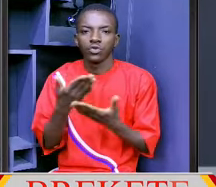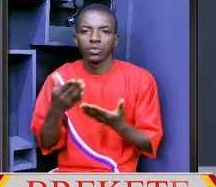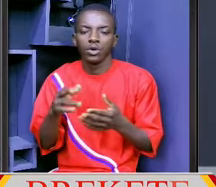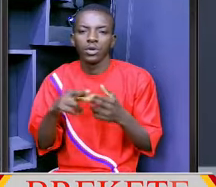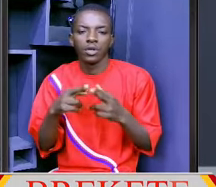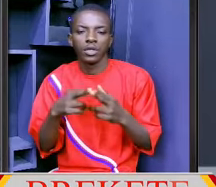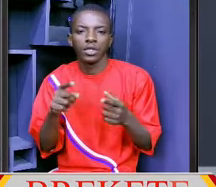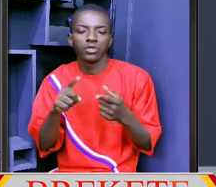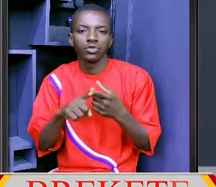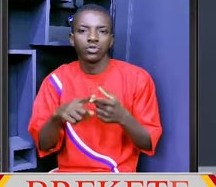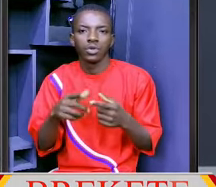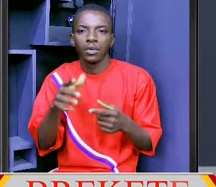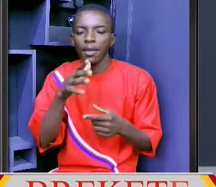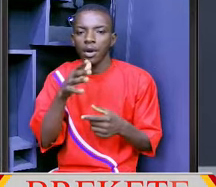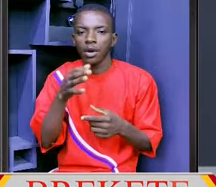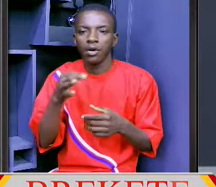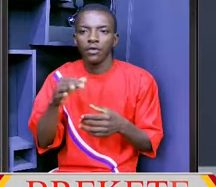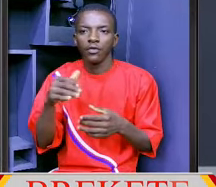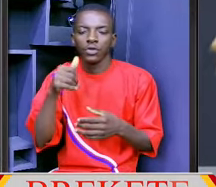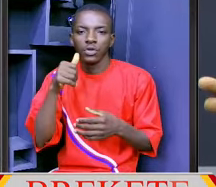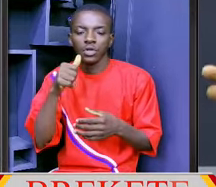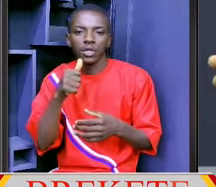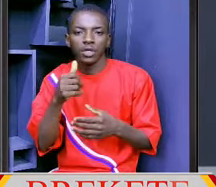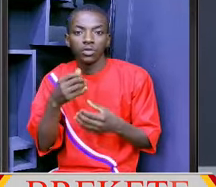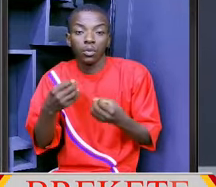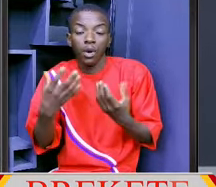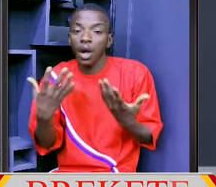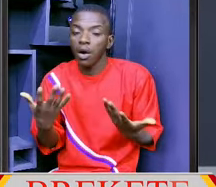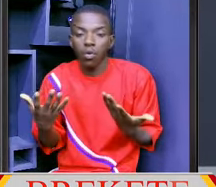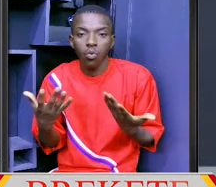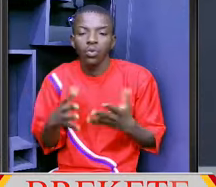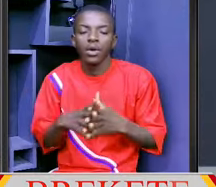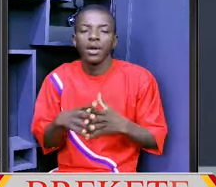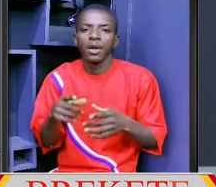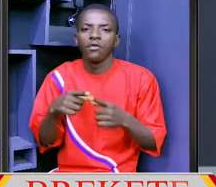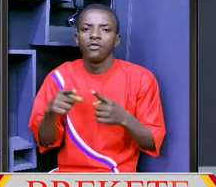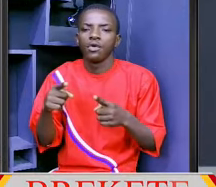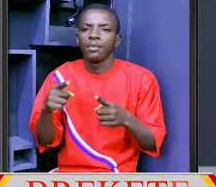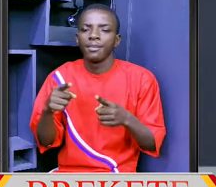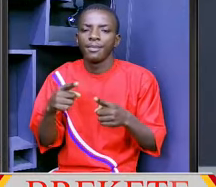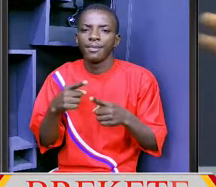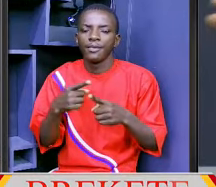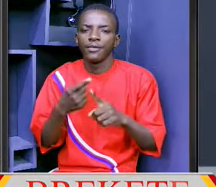somehow related to the mother of the girl, somehow, from a,